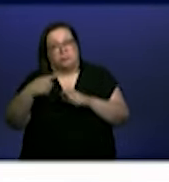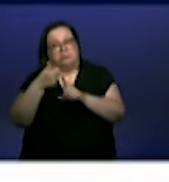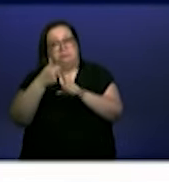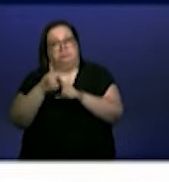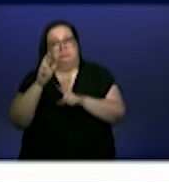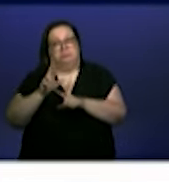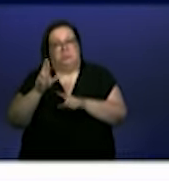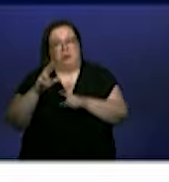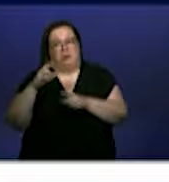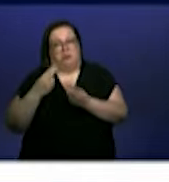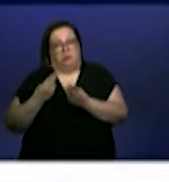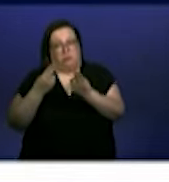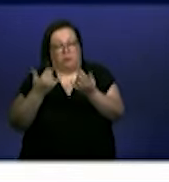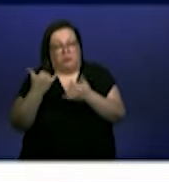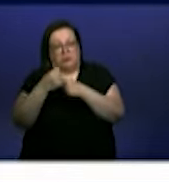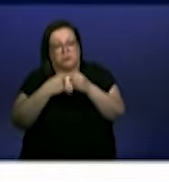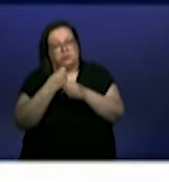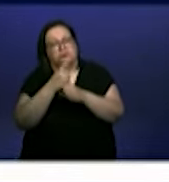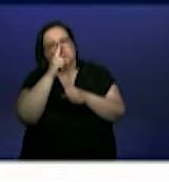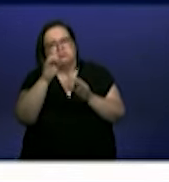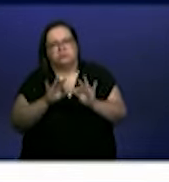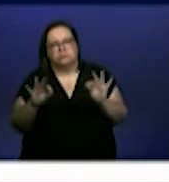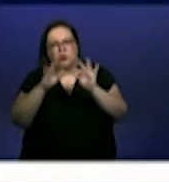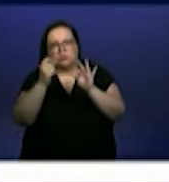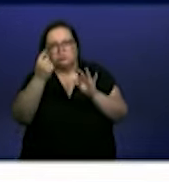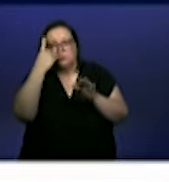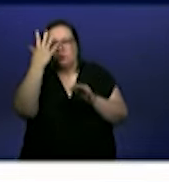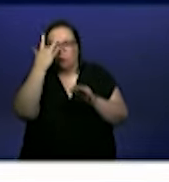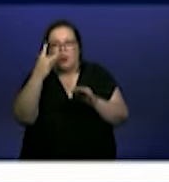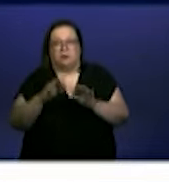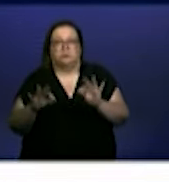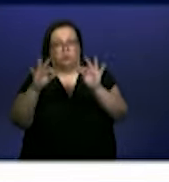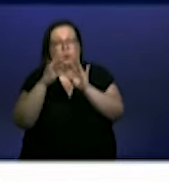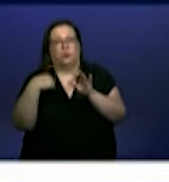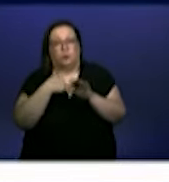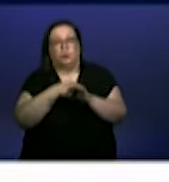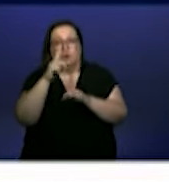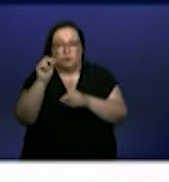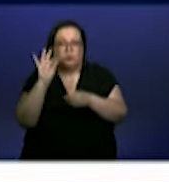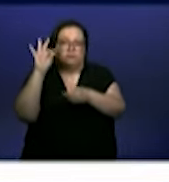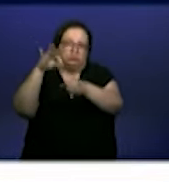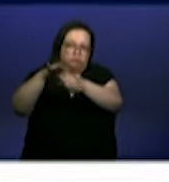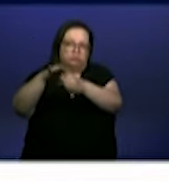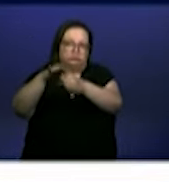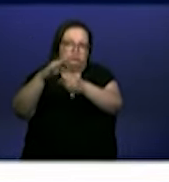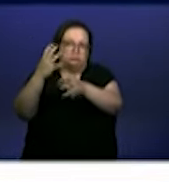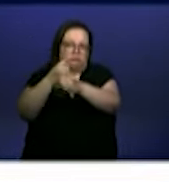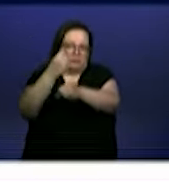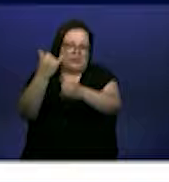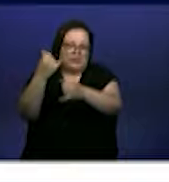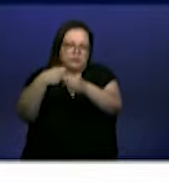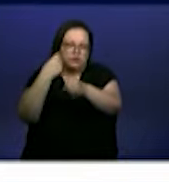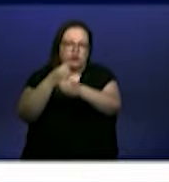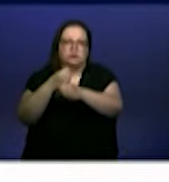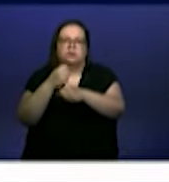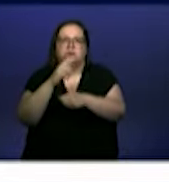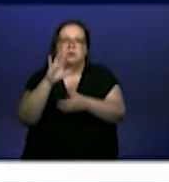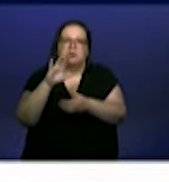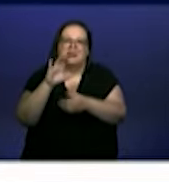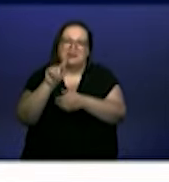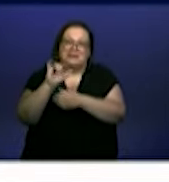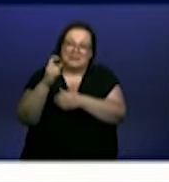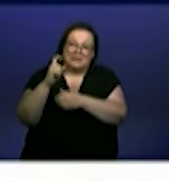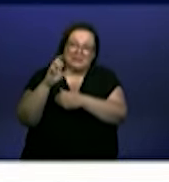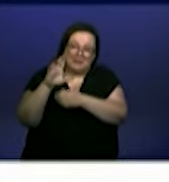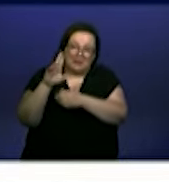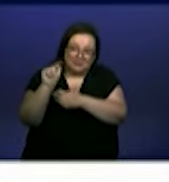think it's important to understand why it's important we elect him this year. The middle class tax cuts, the tax cuts that he put in place a few years